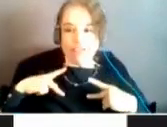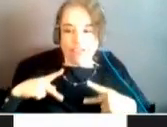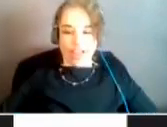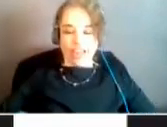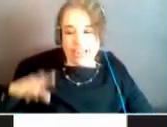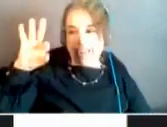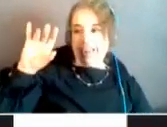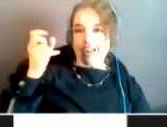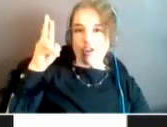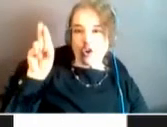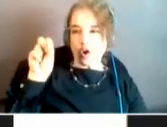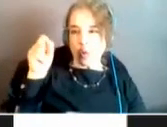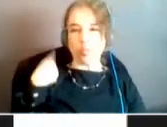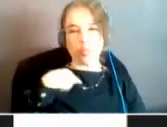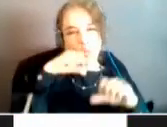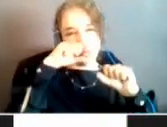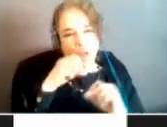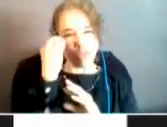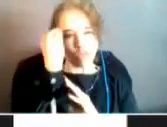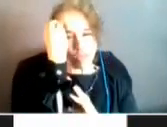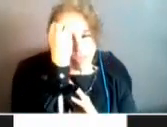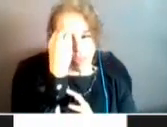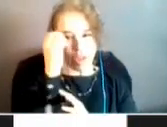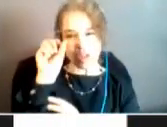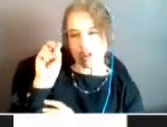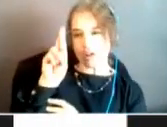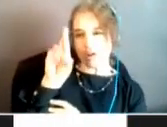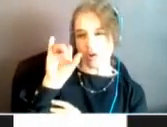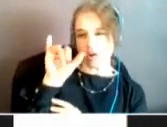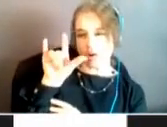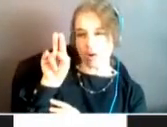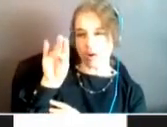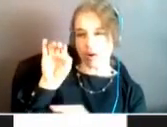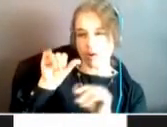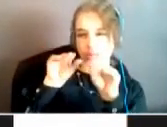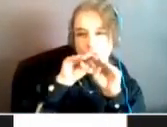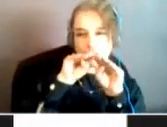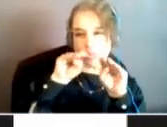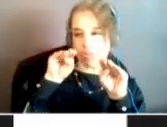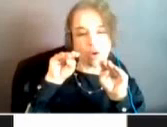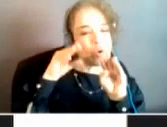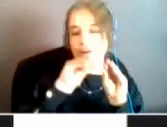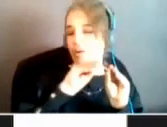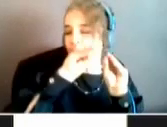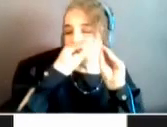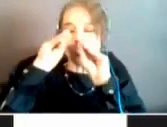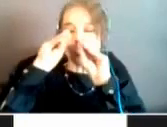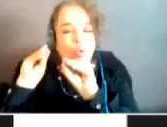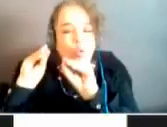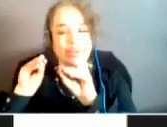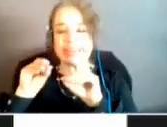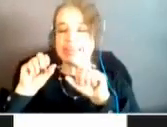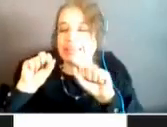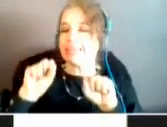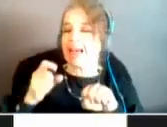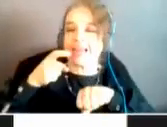factors, you know, and we have to be thoughtful about resilience, and that we don't want it to move into, you know, an